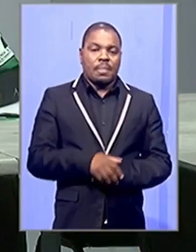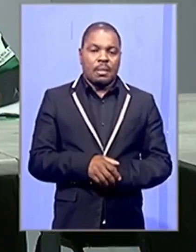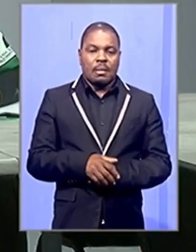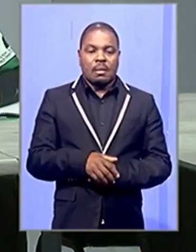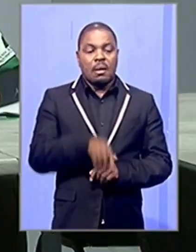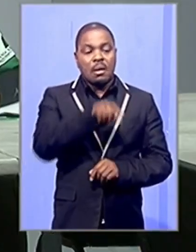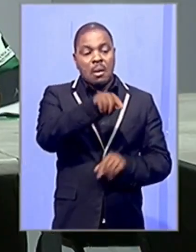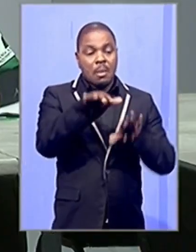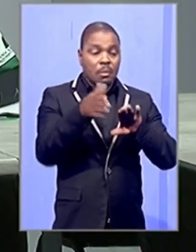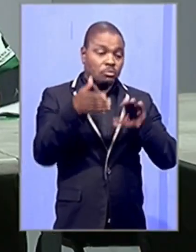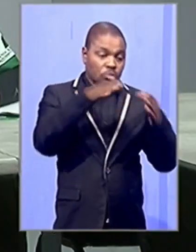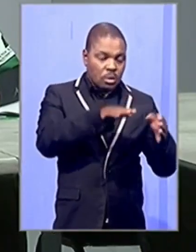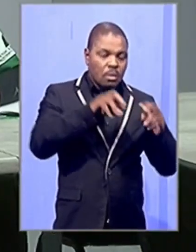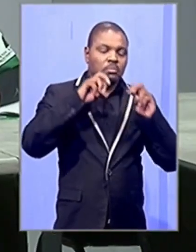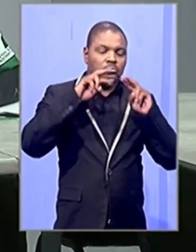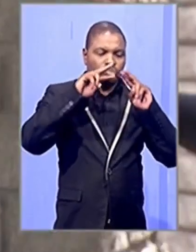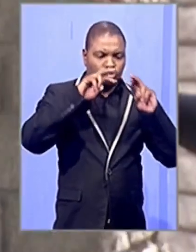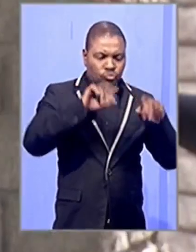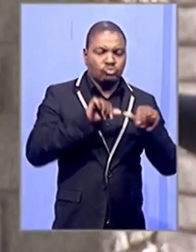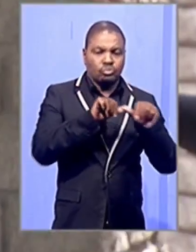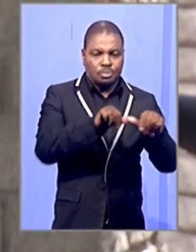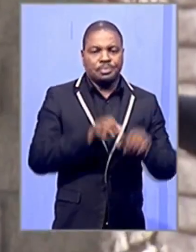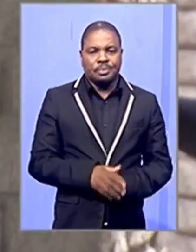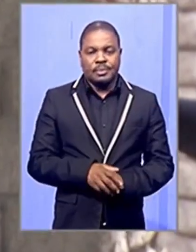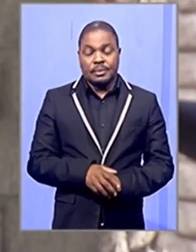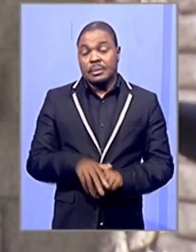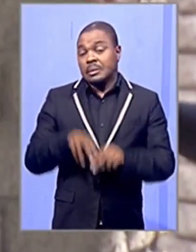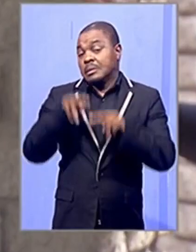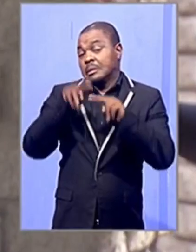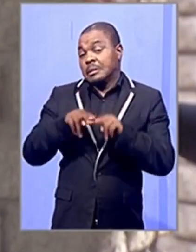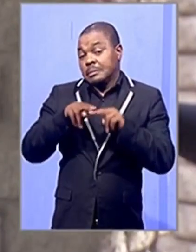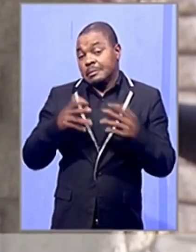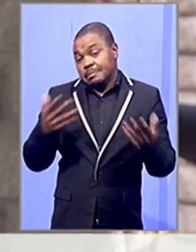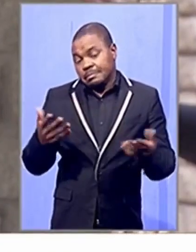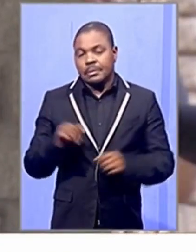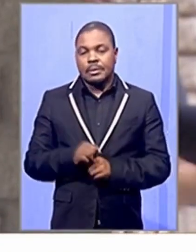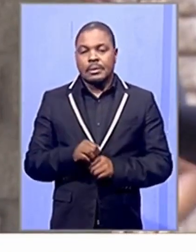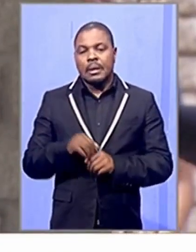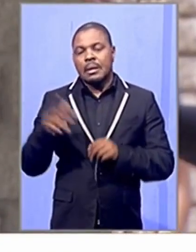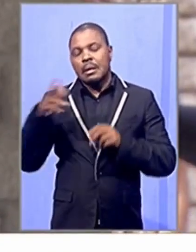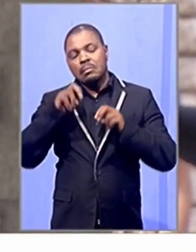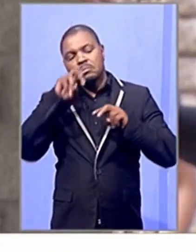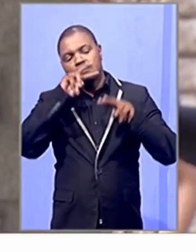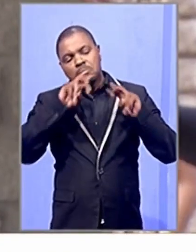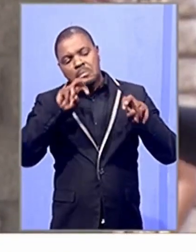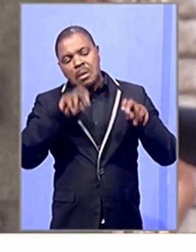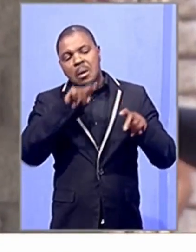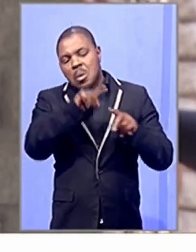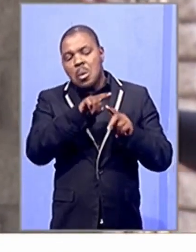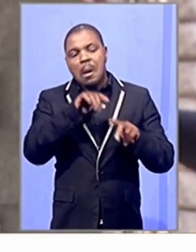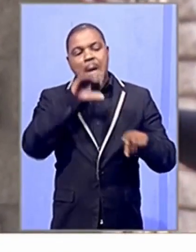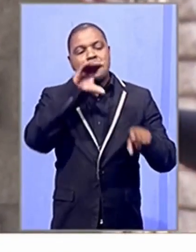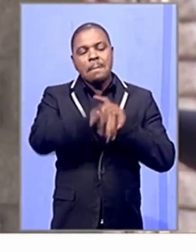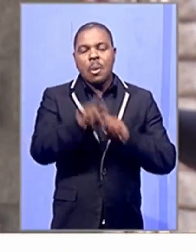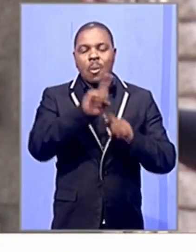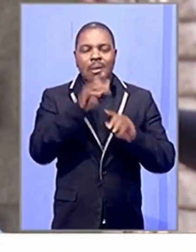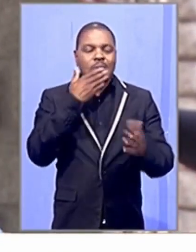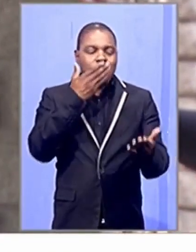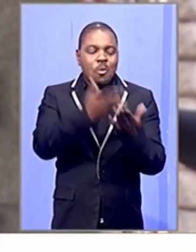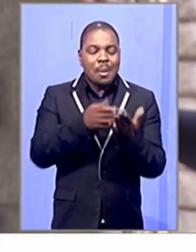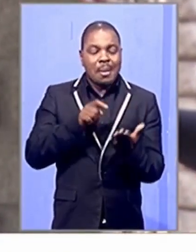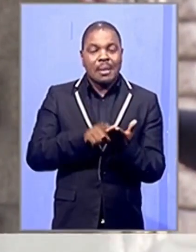hlokahala basebetsi bana di tswelapele. It will depend what our inspectors are coming up with as recommendations, and once